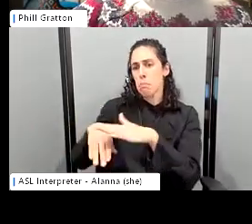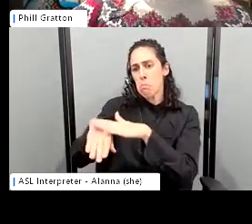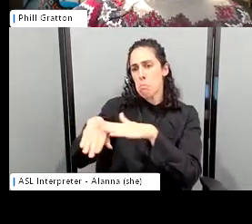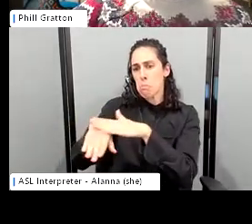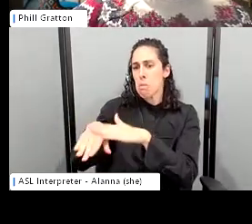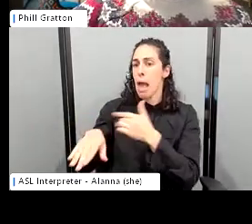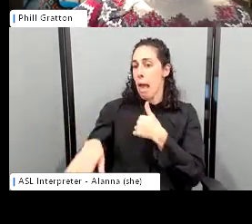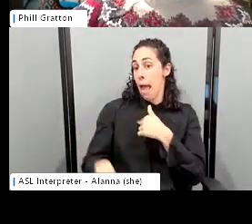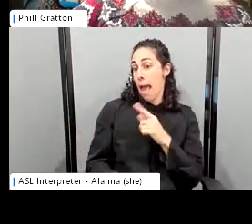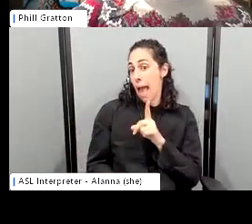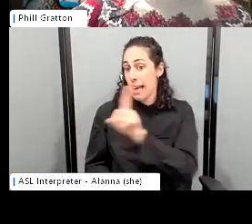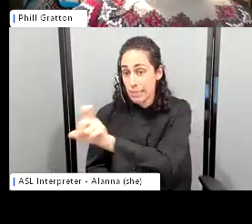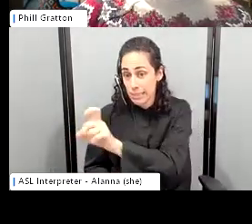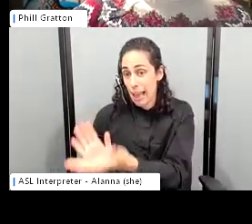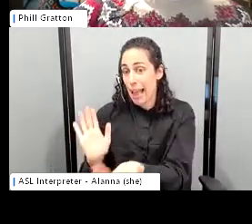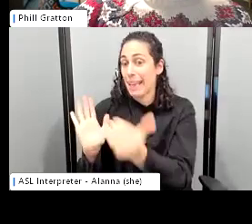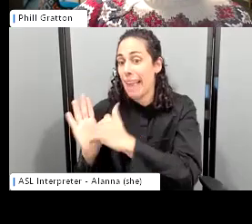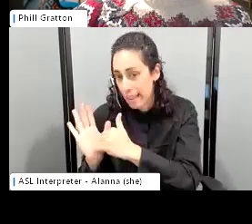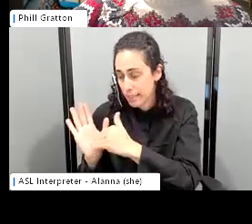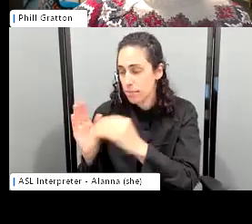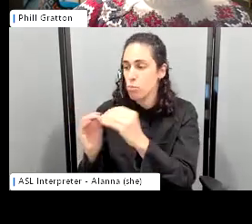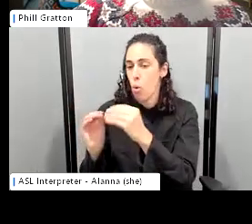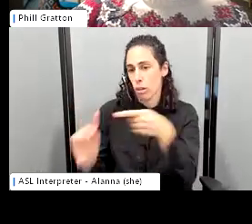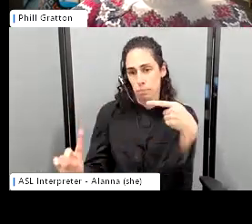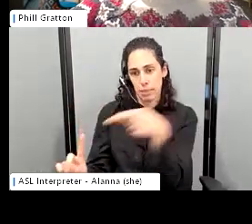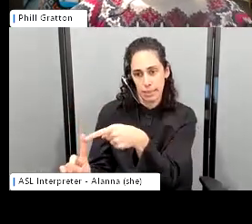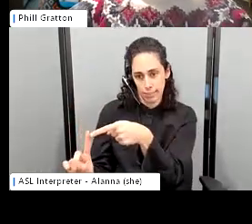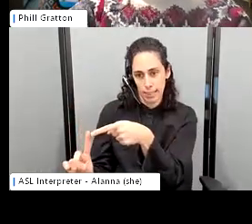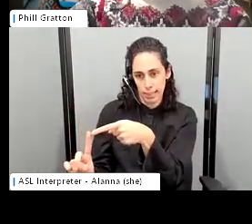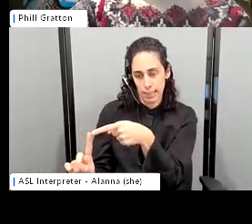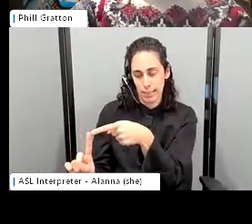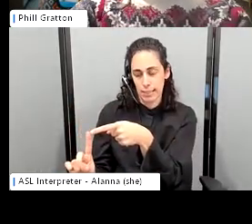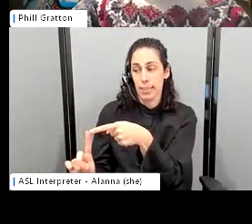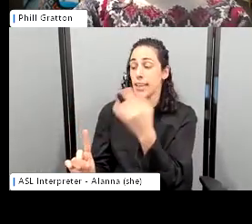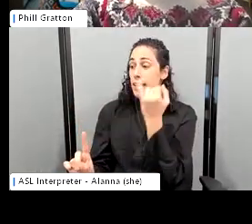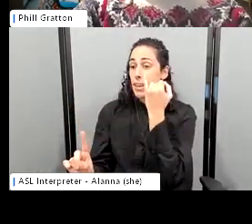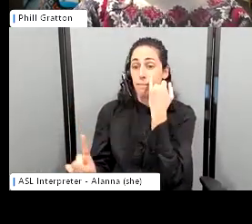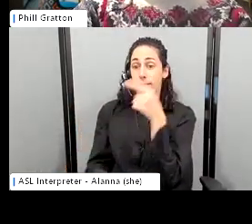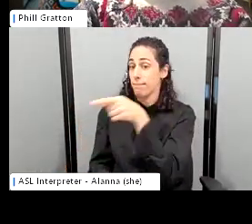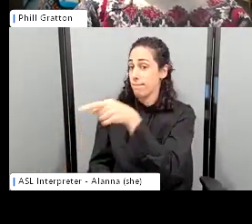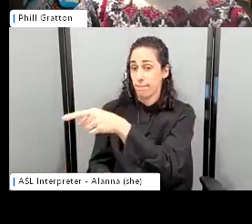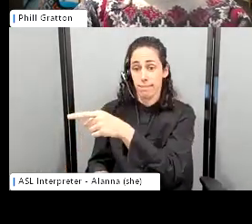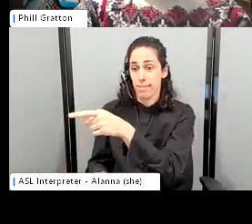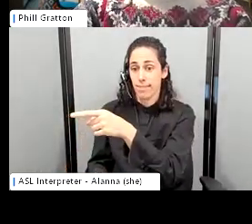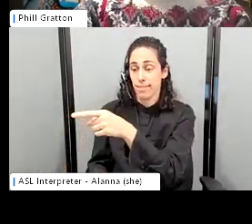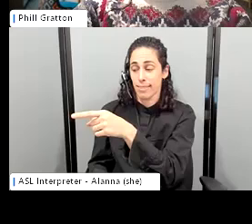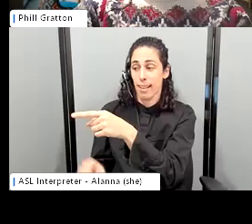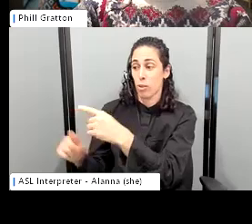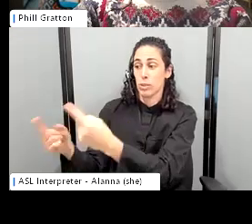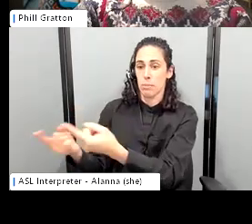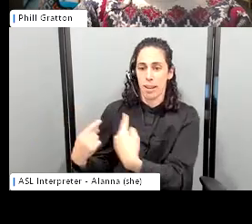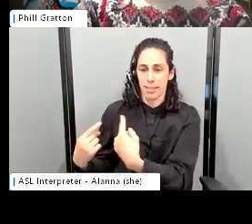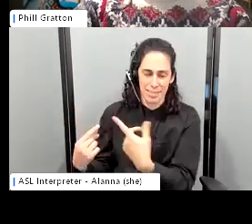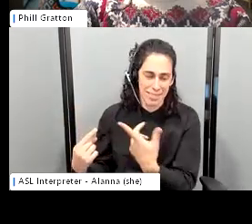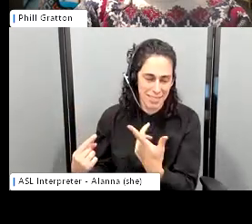more specific. If they're not sure, I use they, like there's a person in there, but you know what I mean, the royal they. If